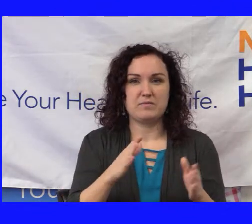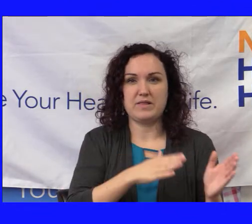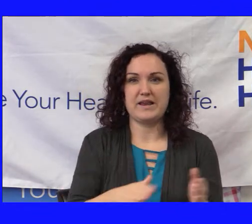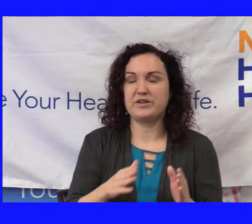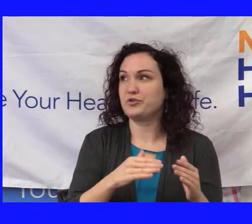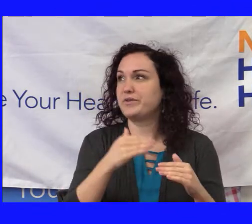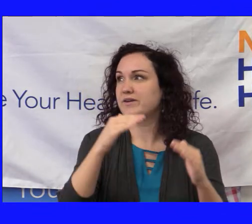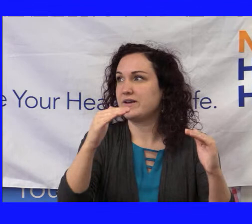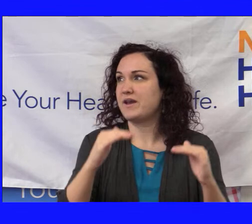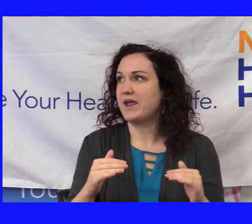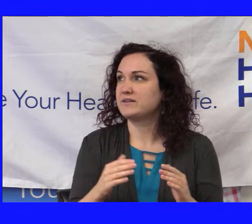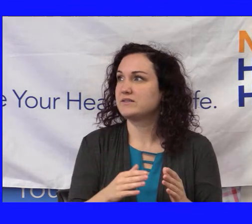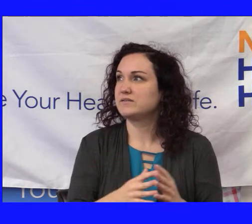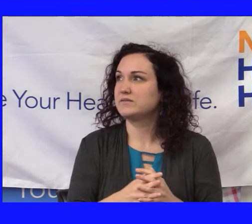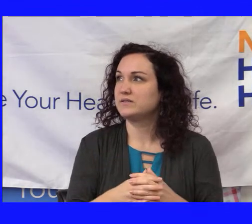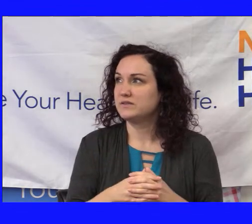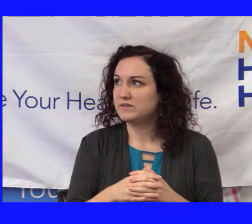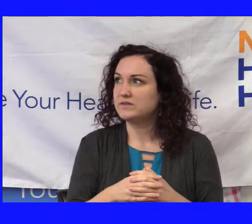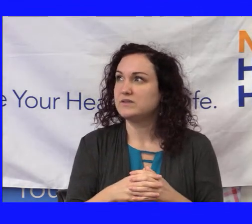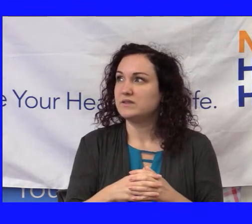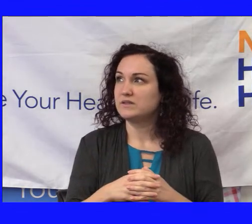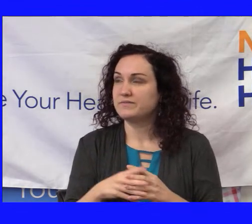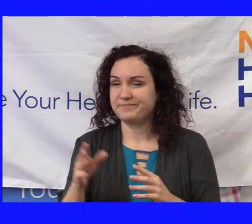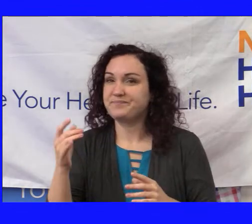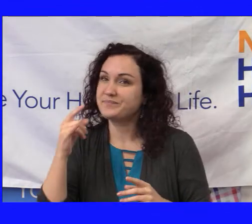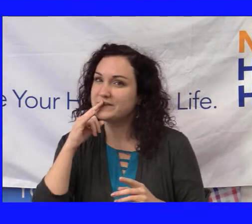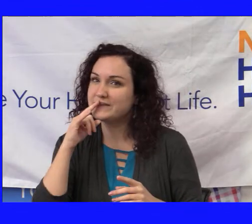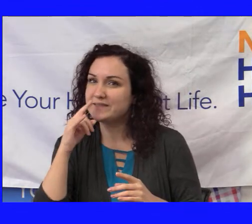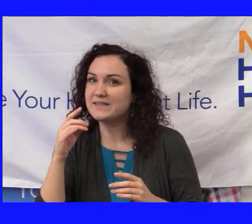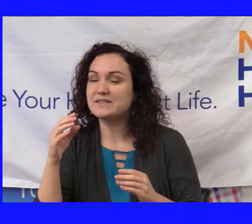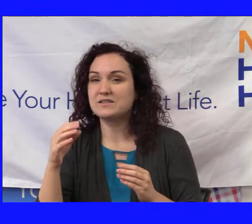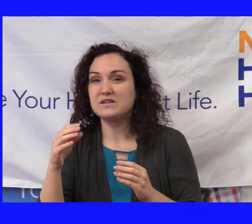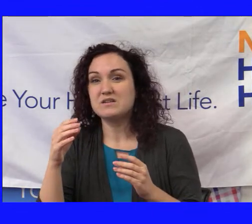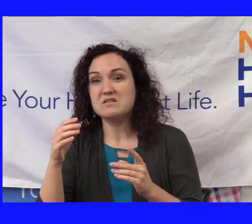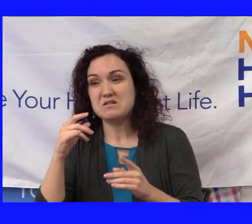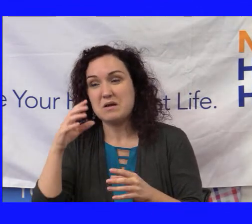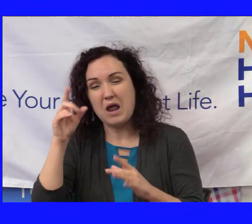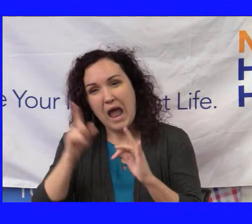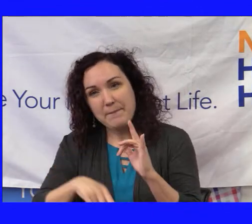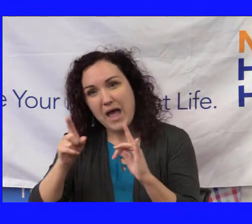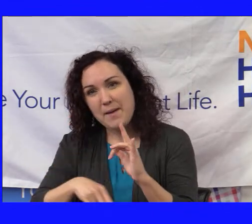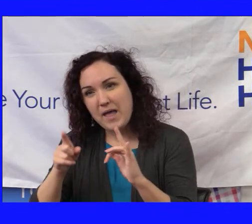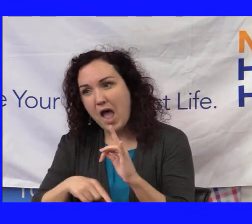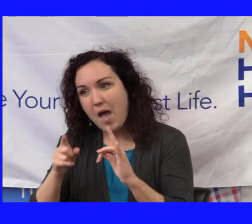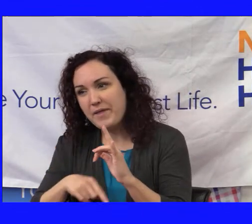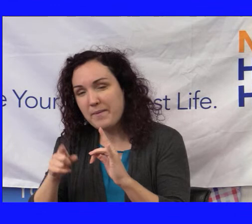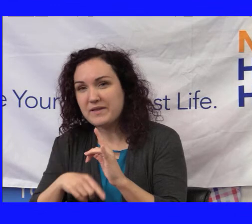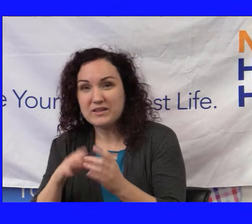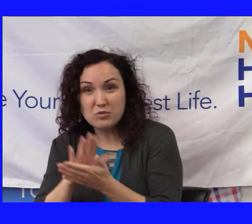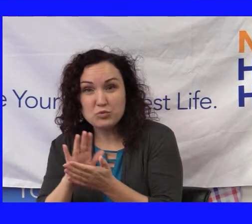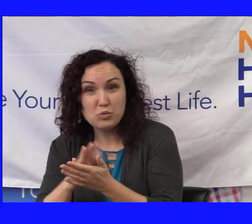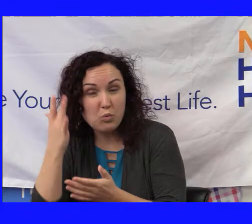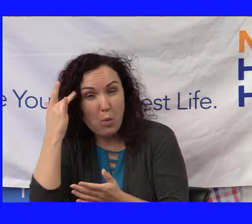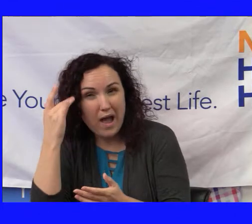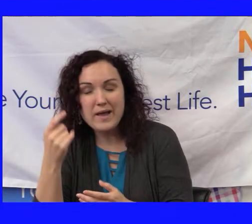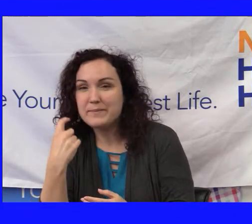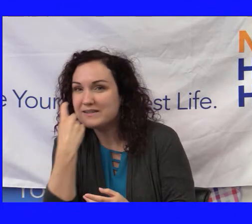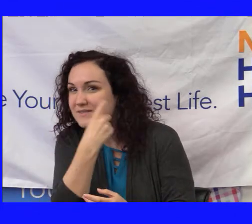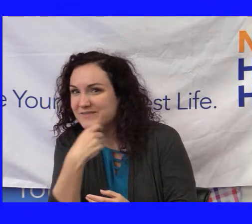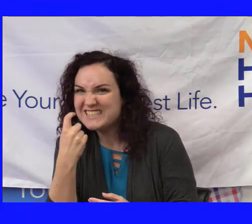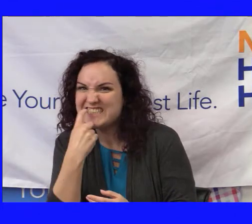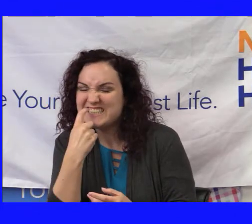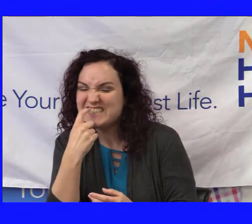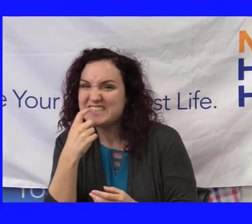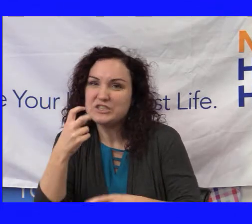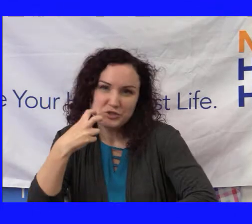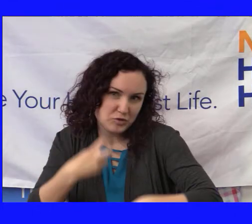kids lose more days of school from dental problems than they do from asthma. So if we all know asthma, but